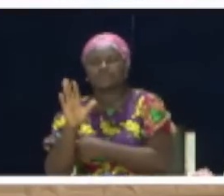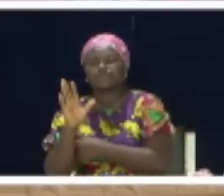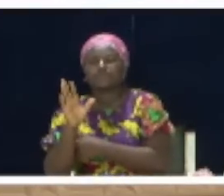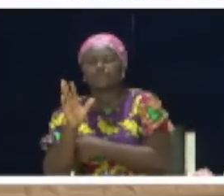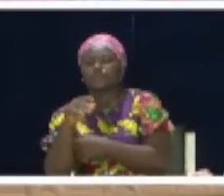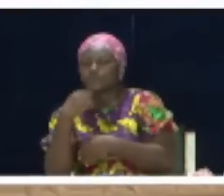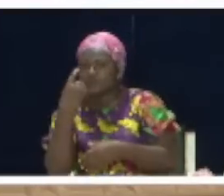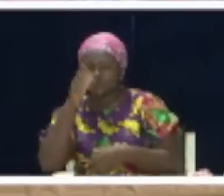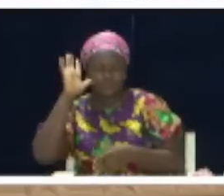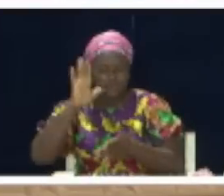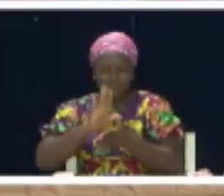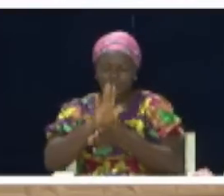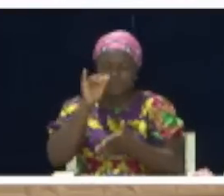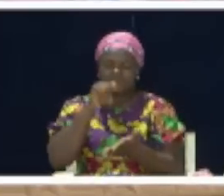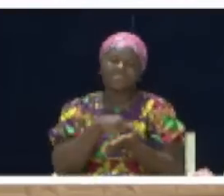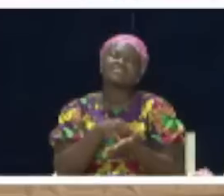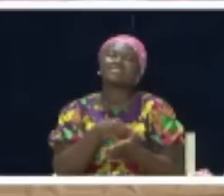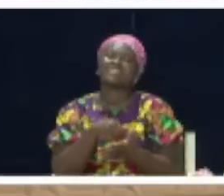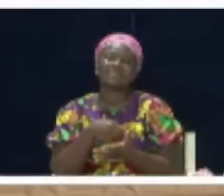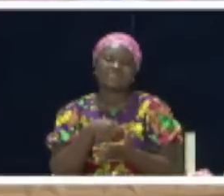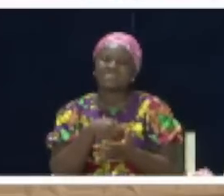who will believe it?